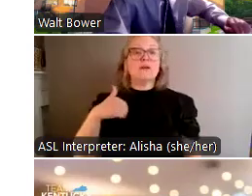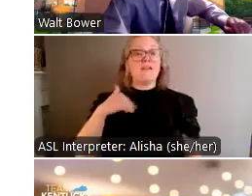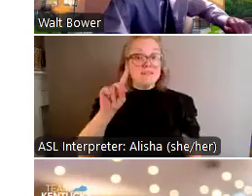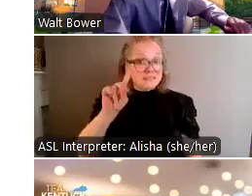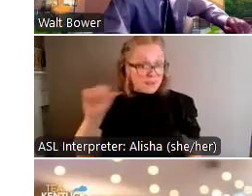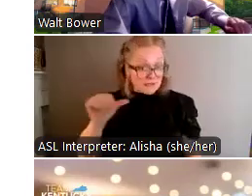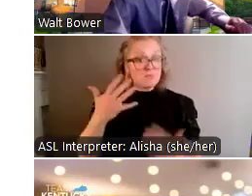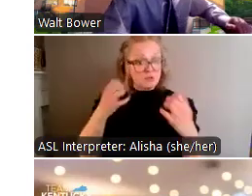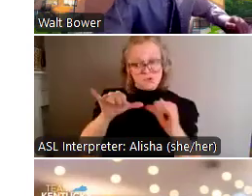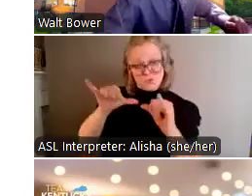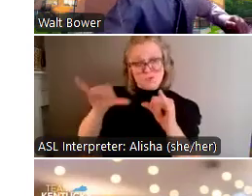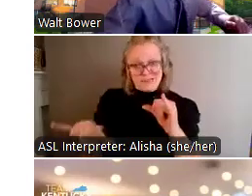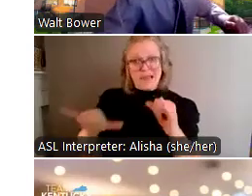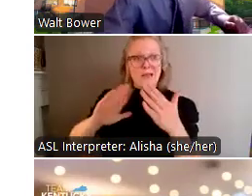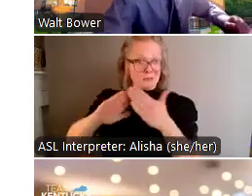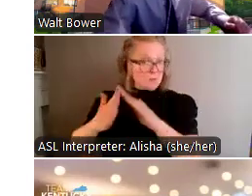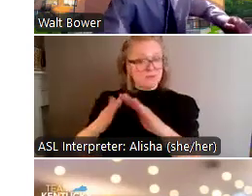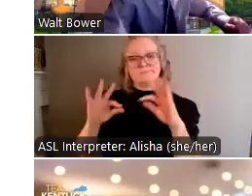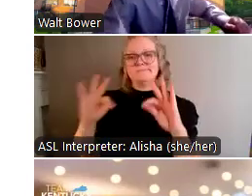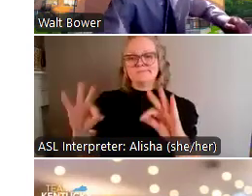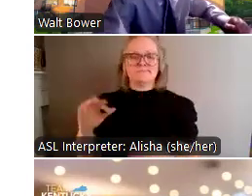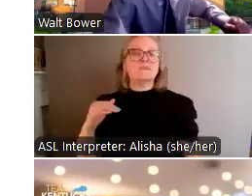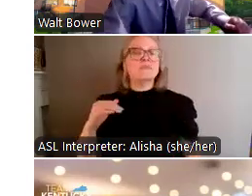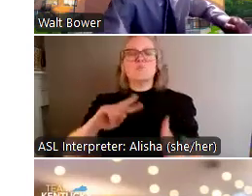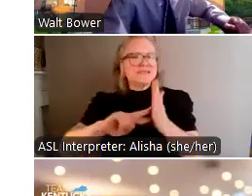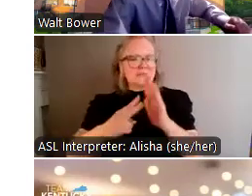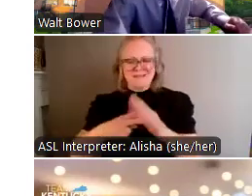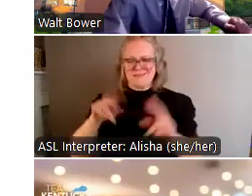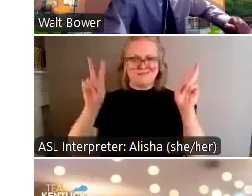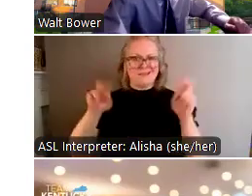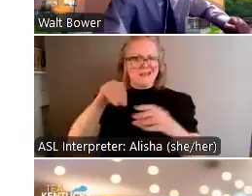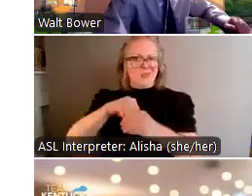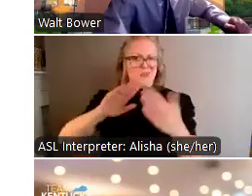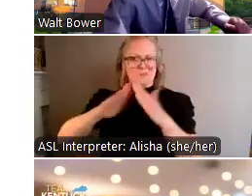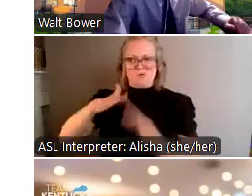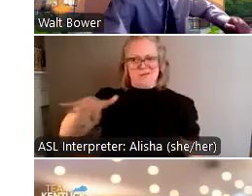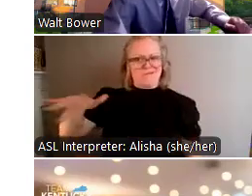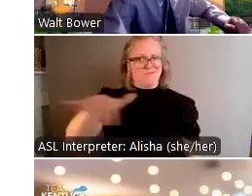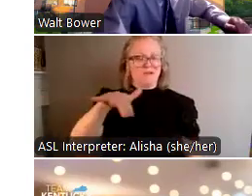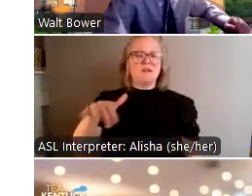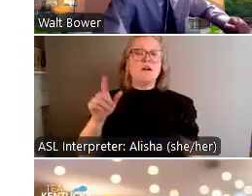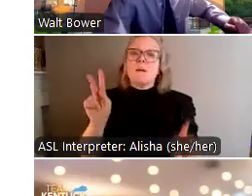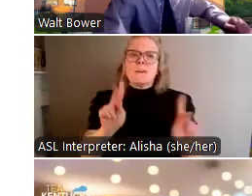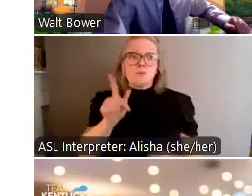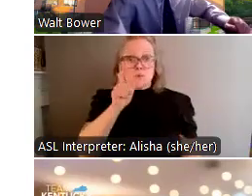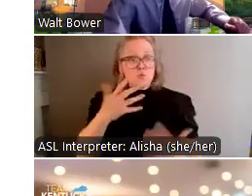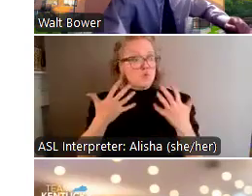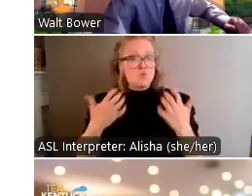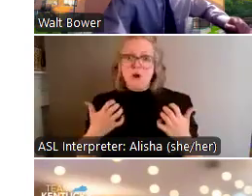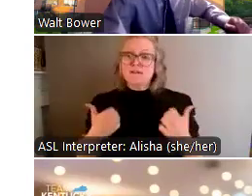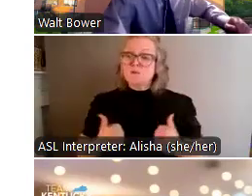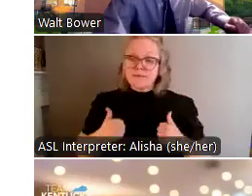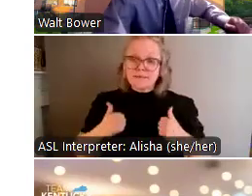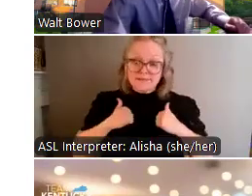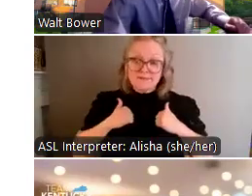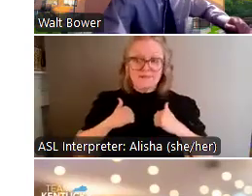in the community. And what we mean by in the community is for those individuals who want to live either at